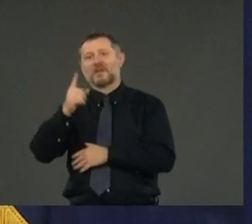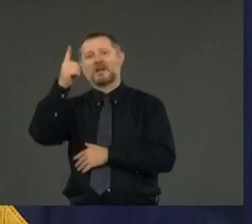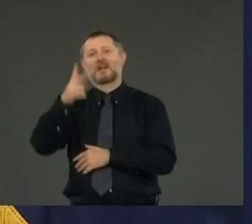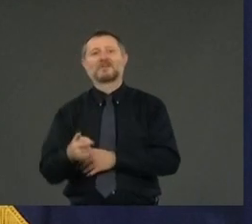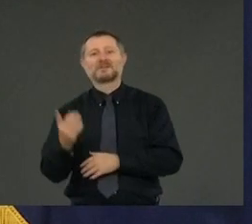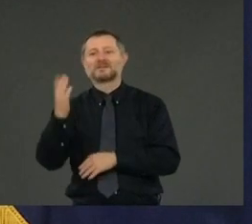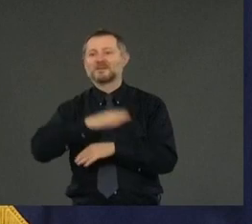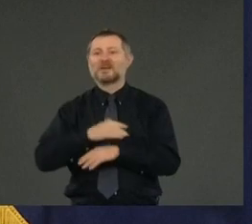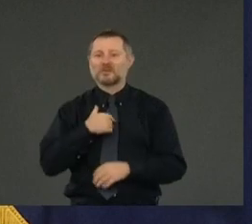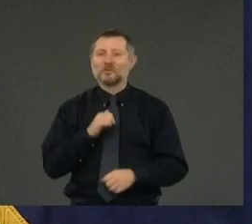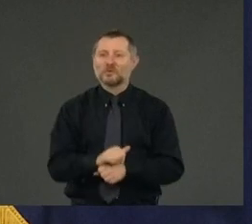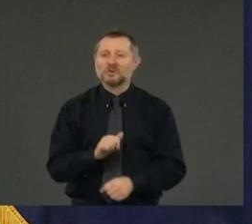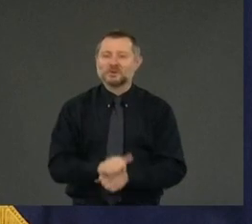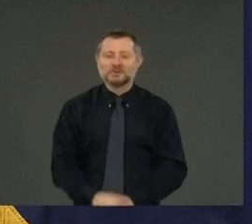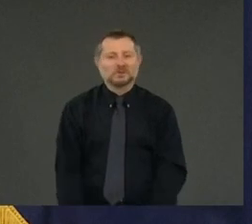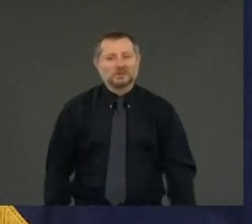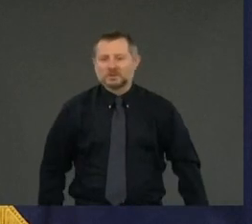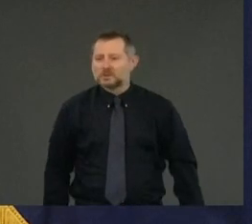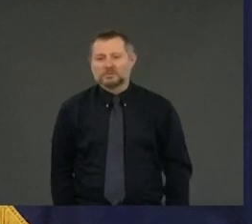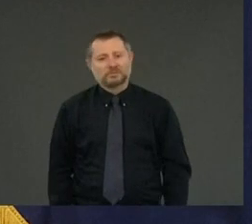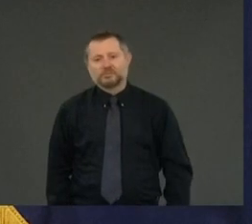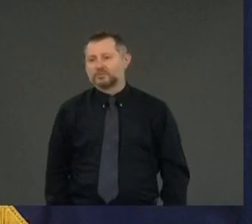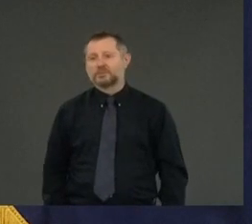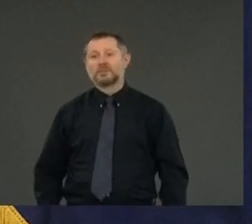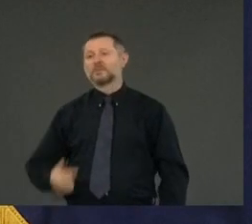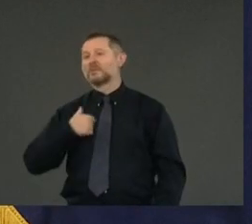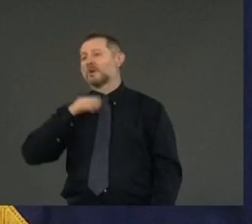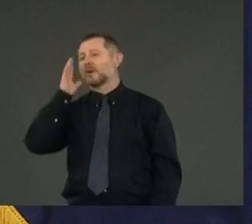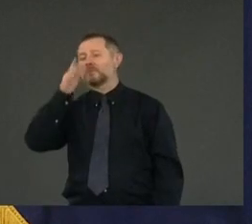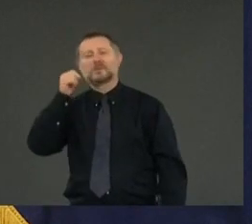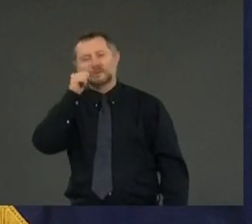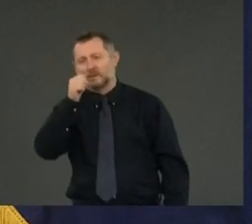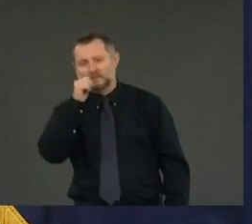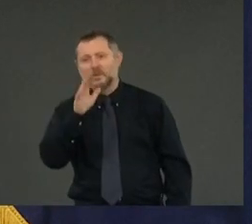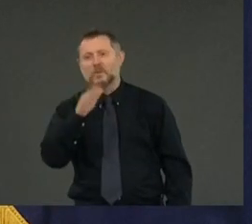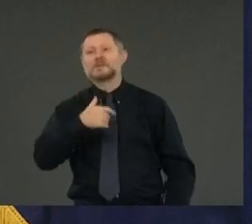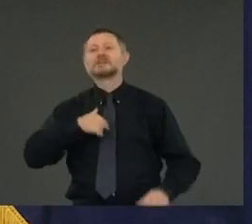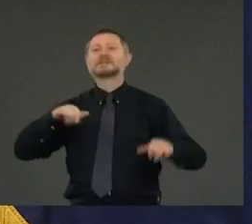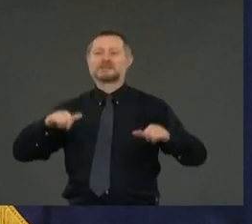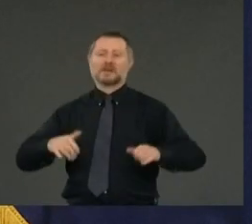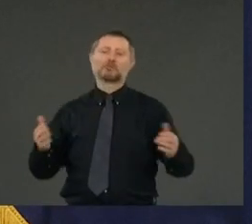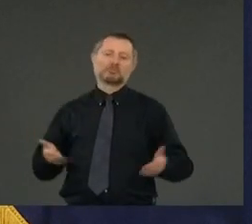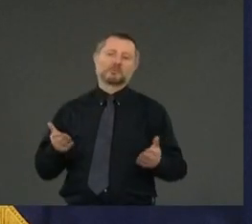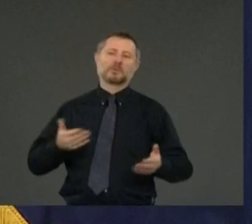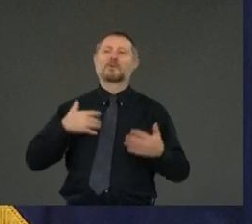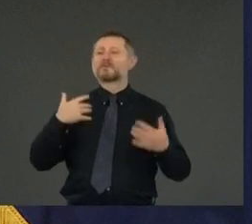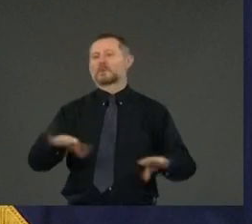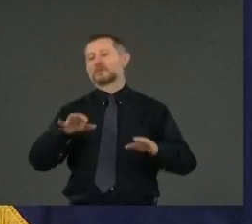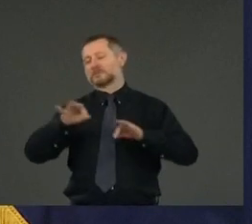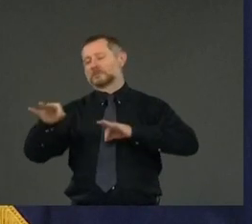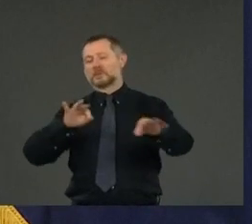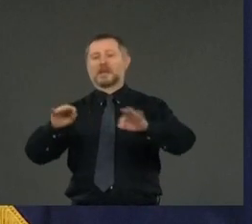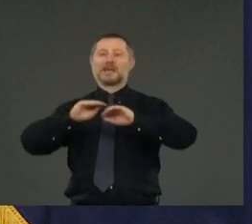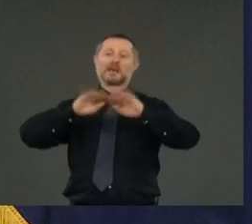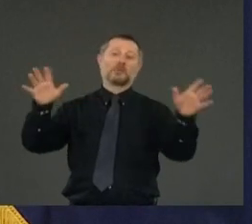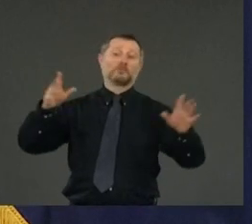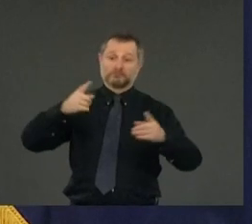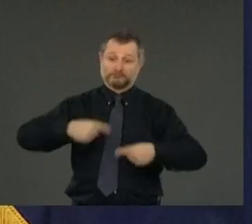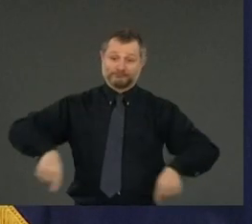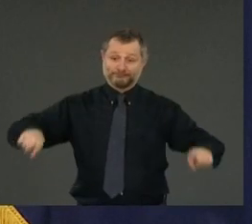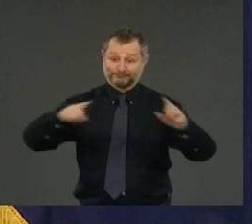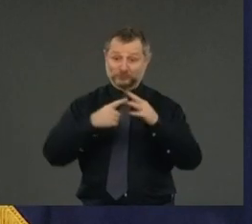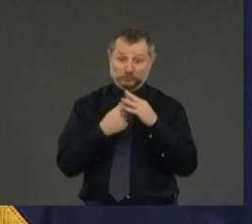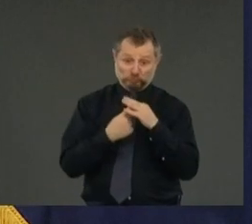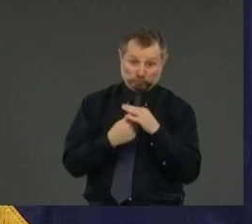I just won't do it every day. But I'm not going anywhere. I said clearly when I